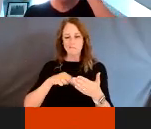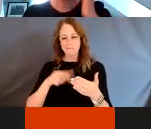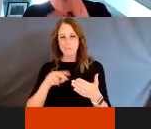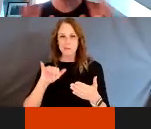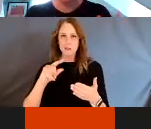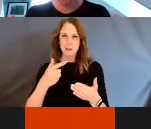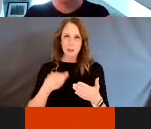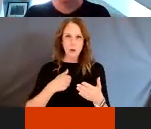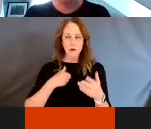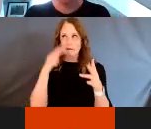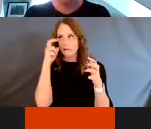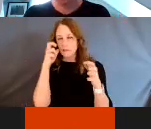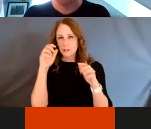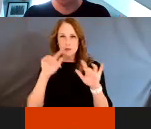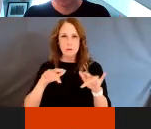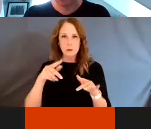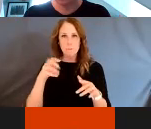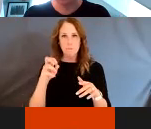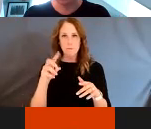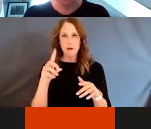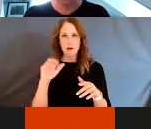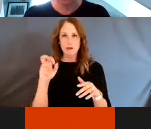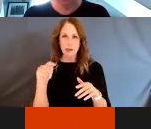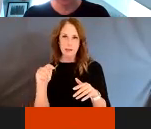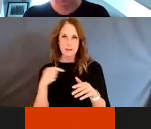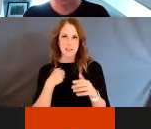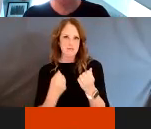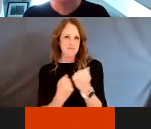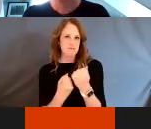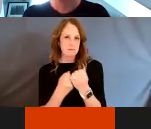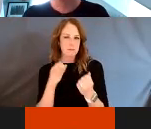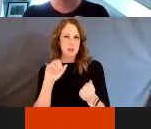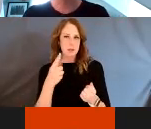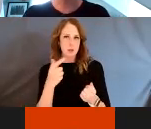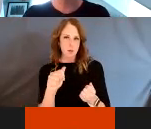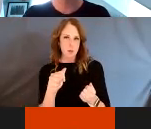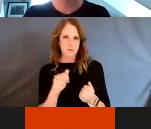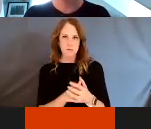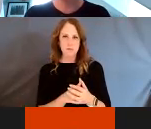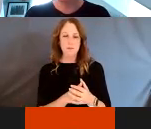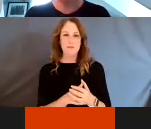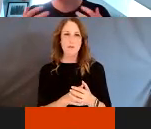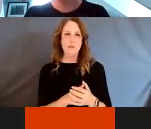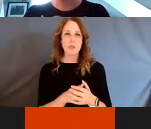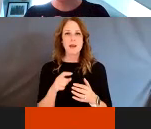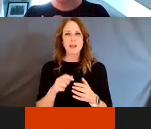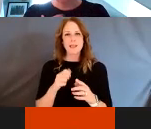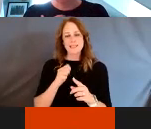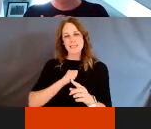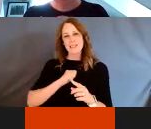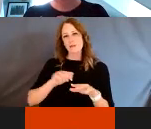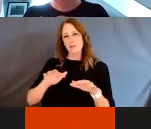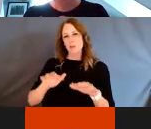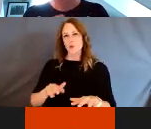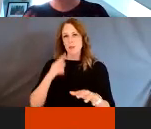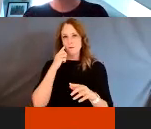yoga podcasts. Like, I am a real fan of this practice for self-care. This is self-soothing for me. It helps me in